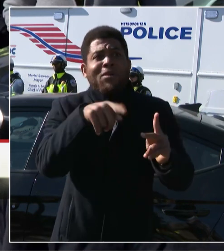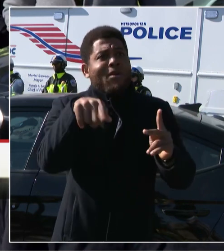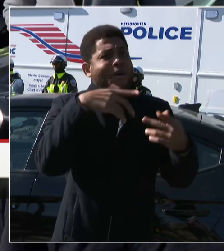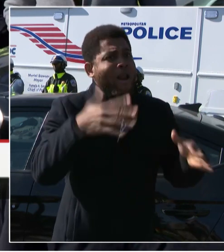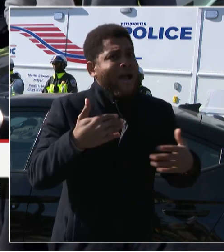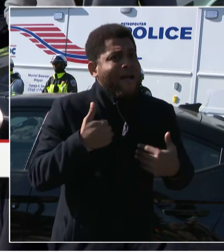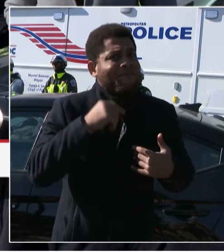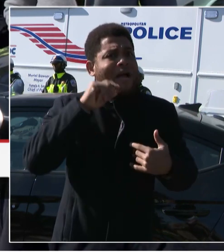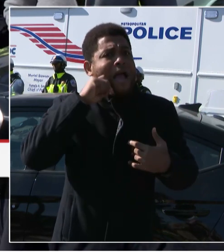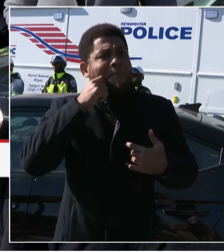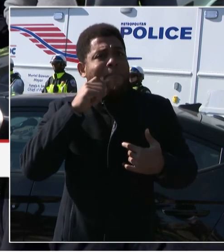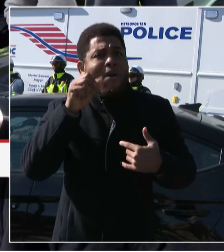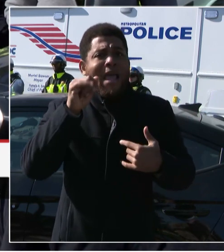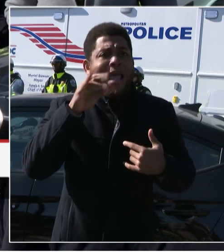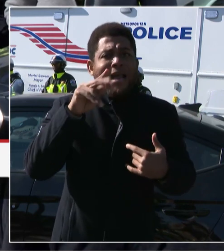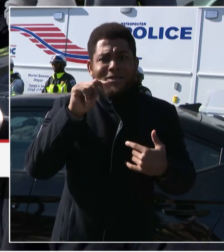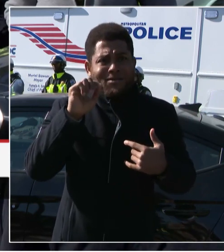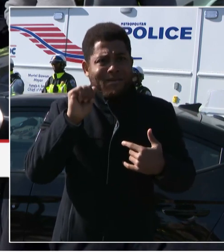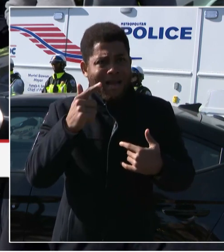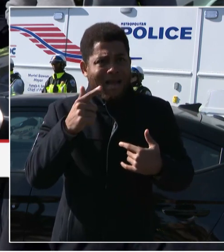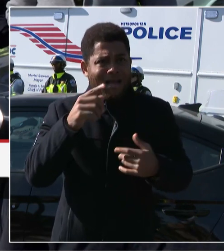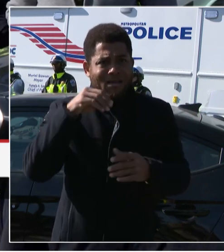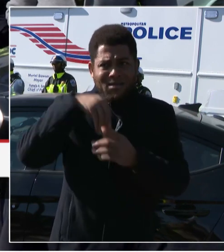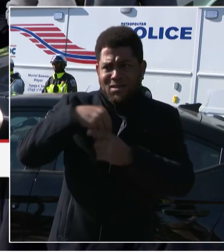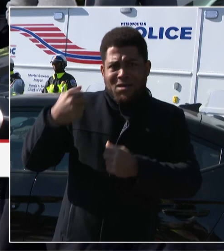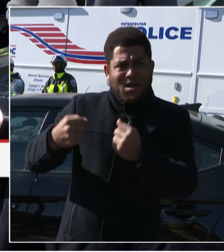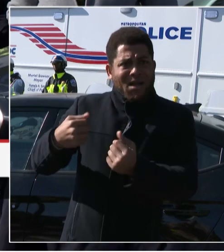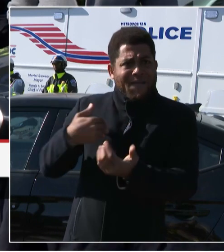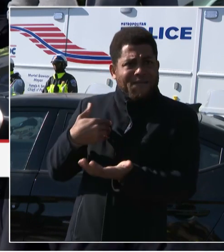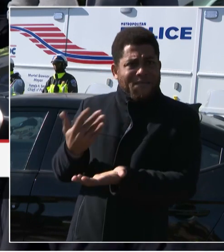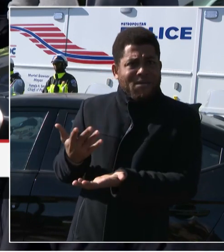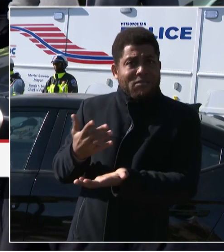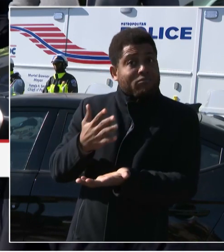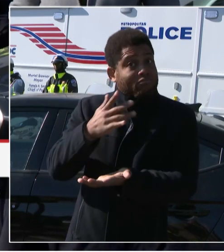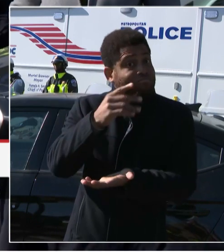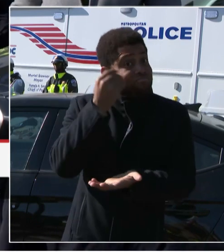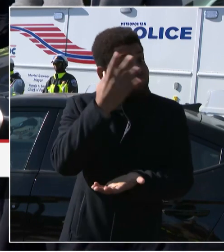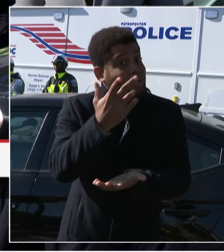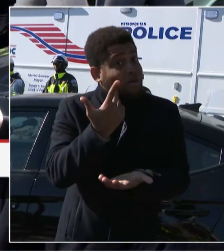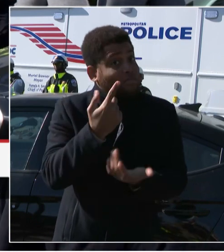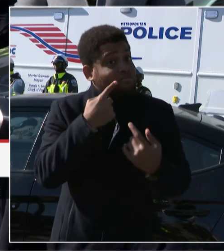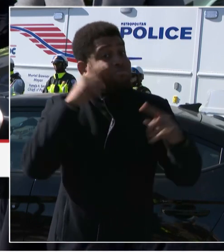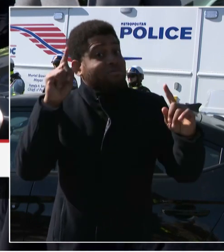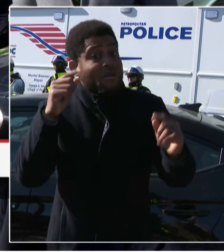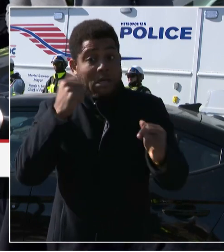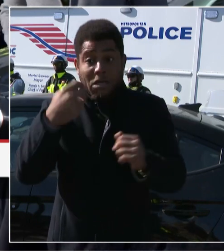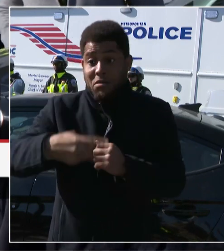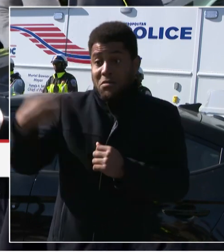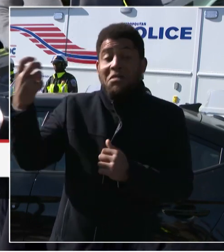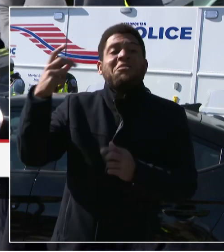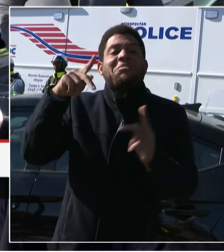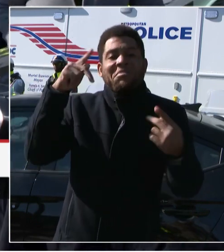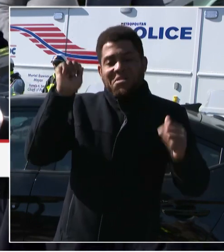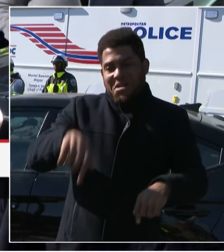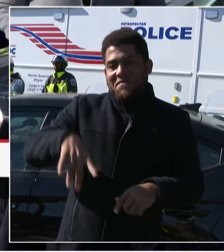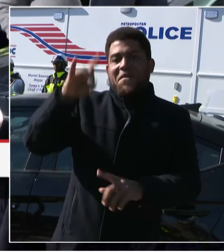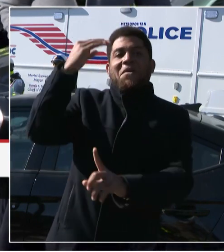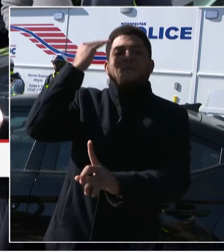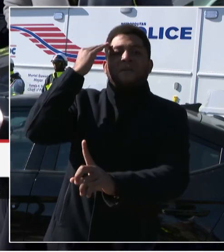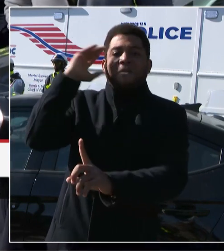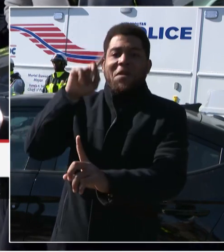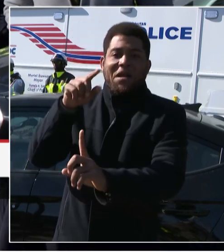they have been successful in the recovery of a lot of the stolen vehicles, some of the stolen vehicles that we've recovered thus far.